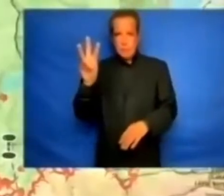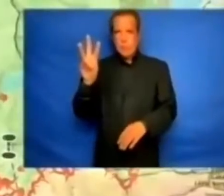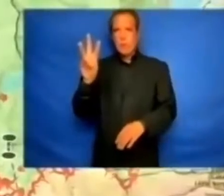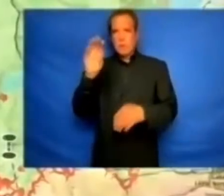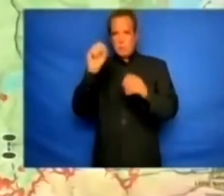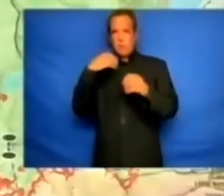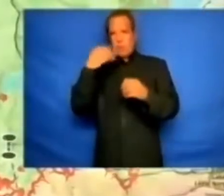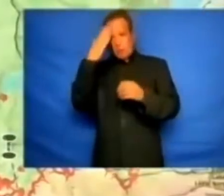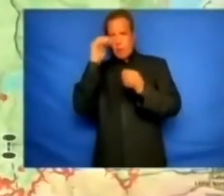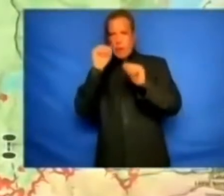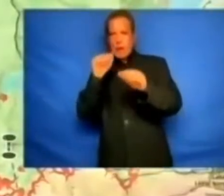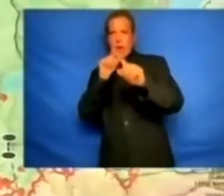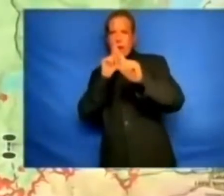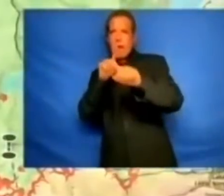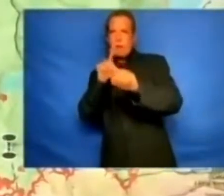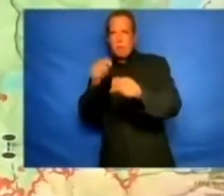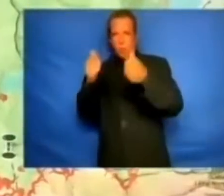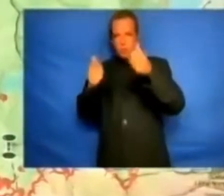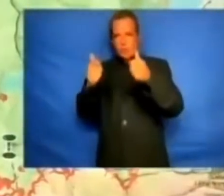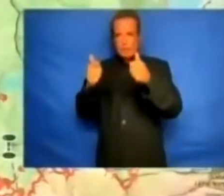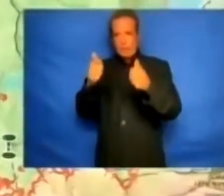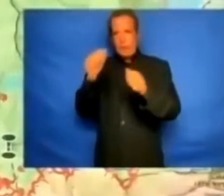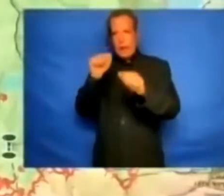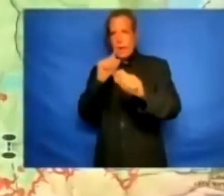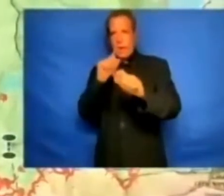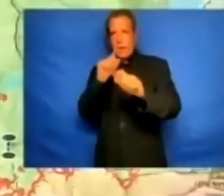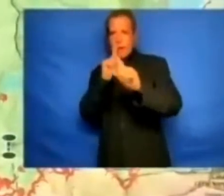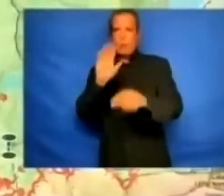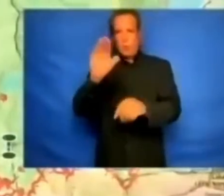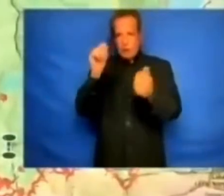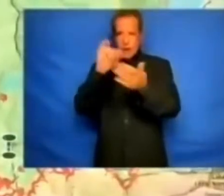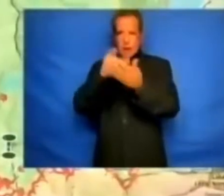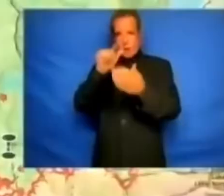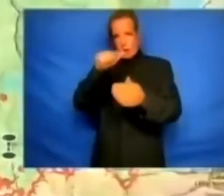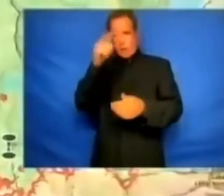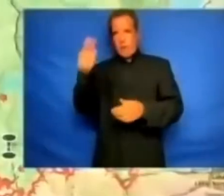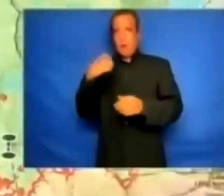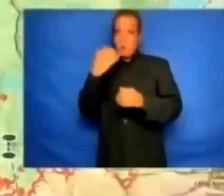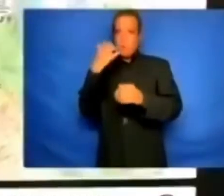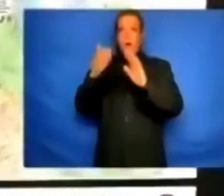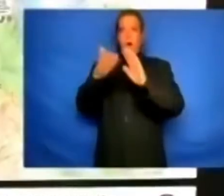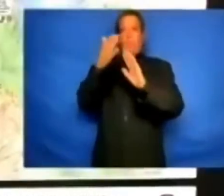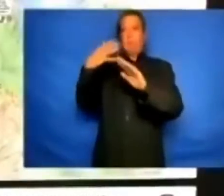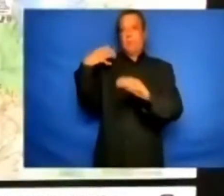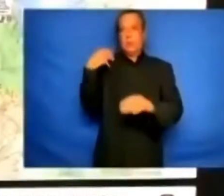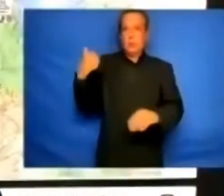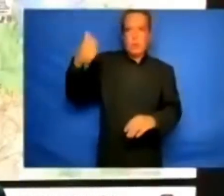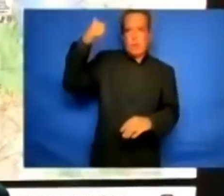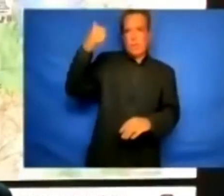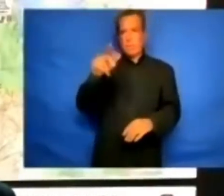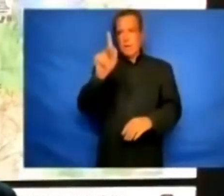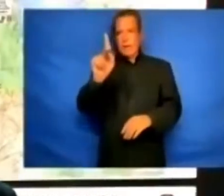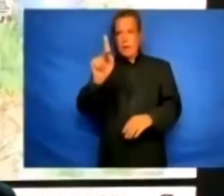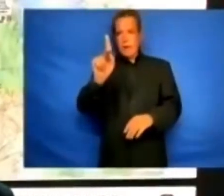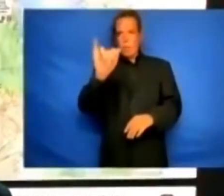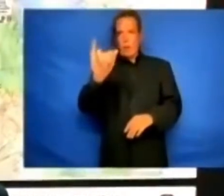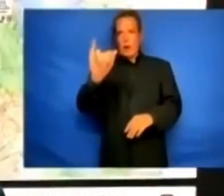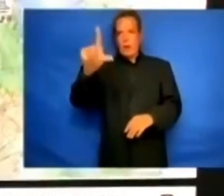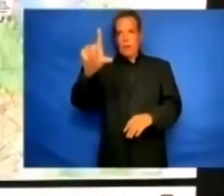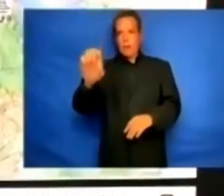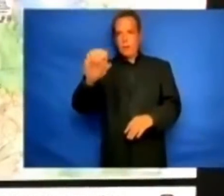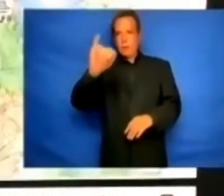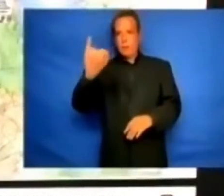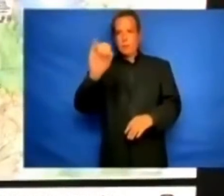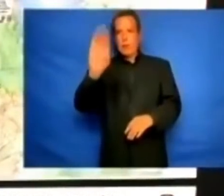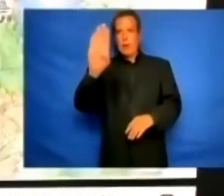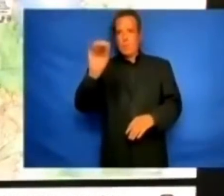at. So with that said, I want to bring up Operations Section Chief Kyle Jacobson. Good evening. I'd just like